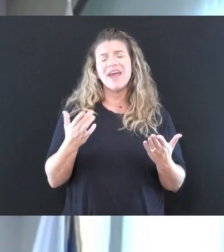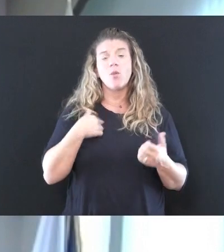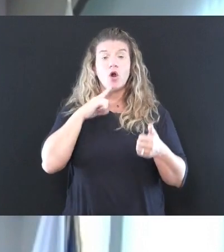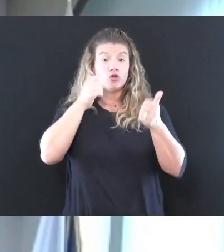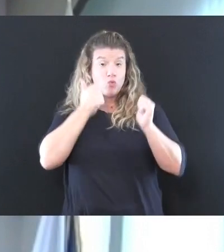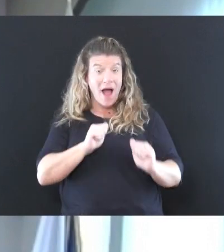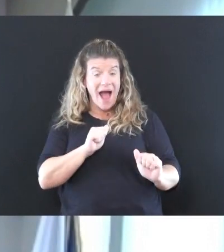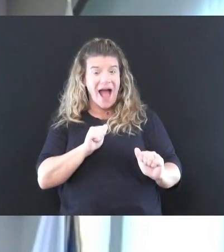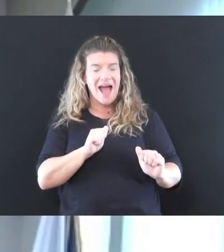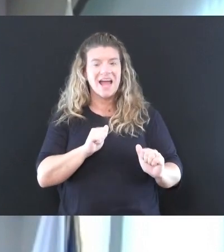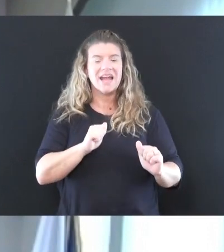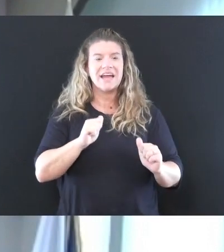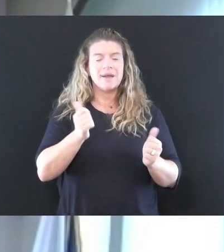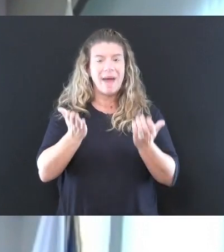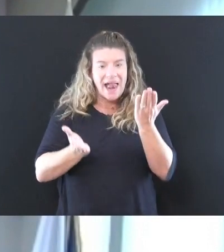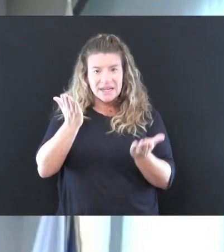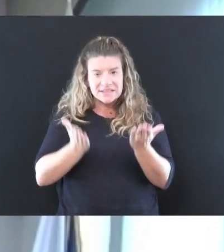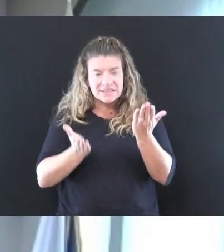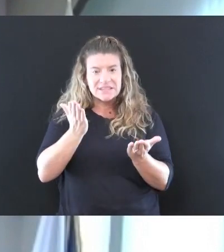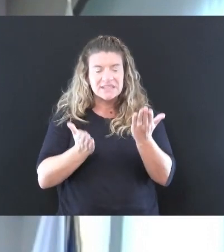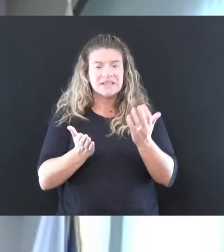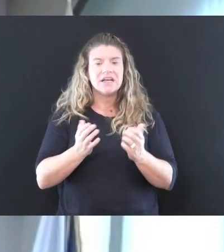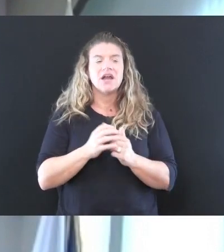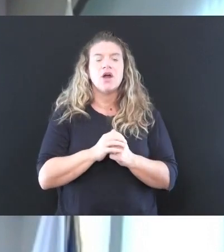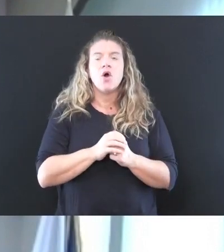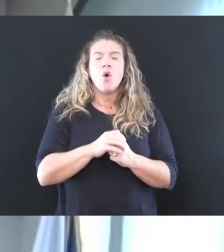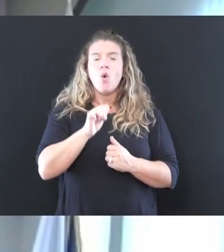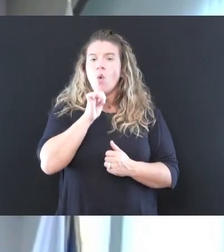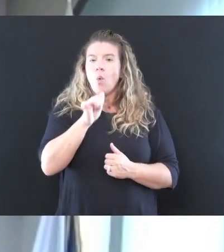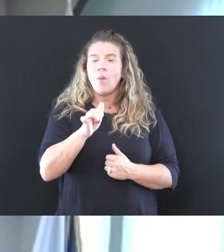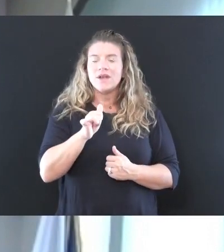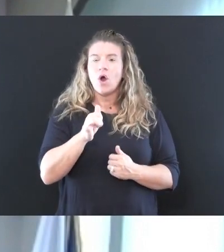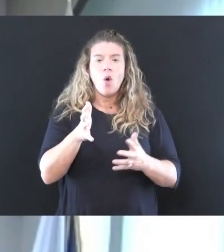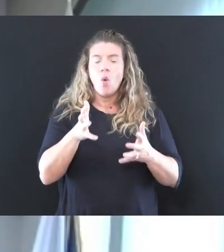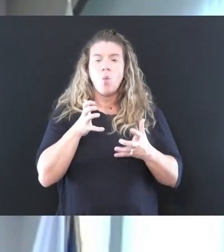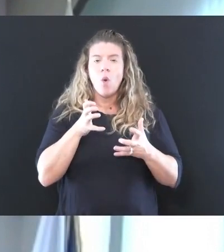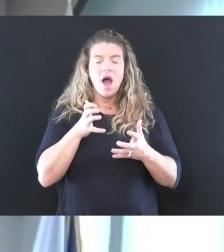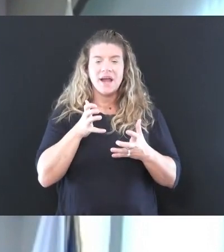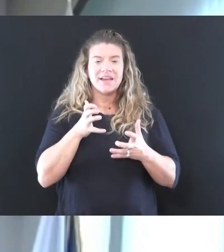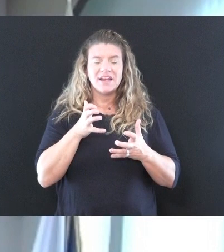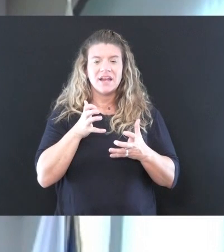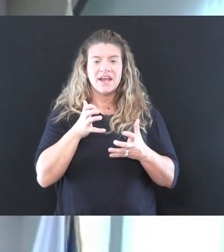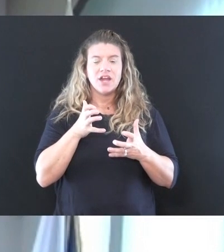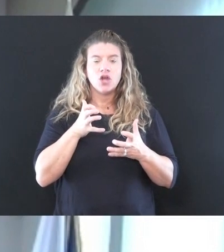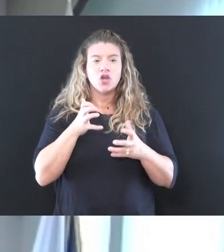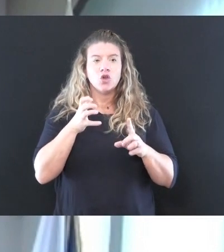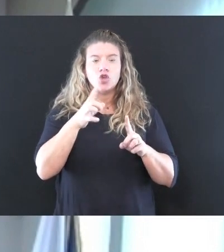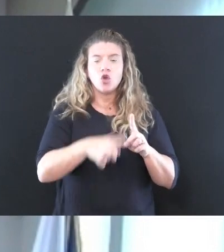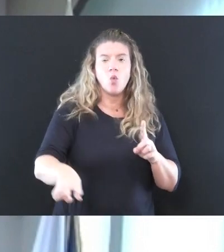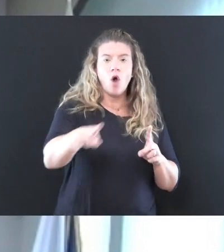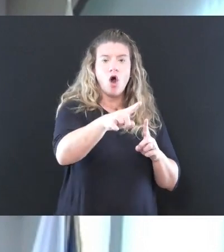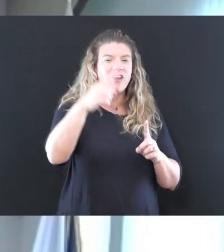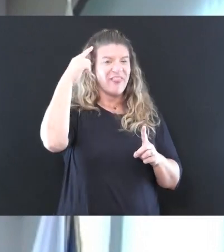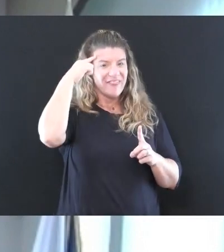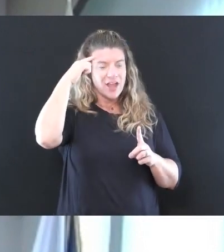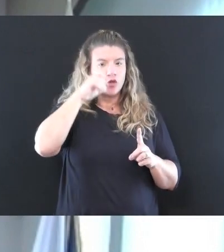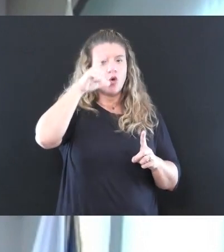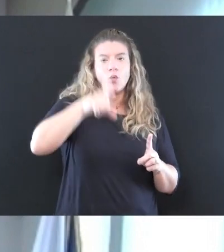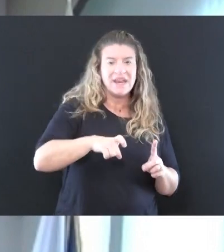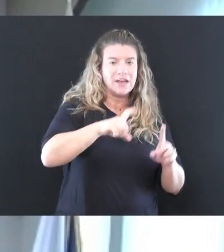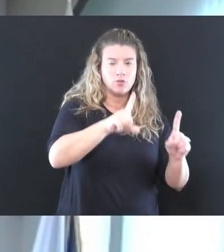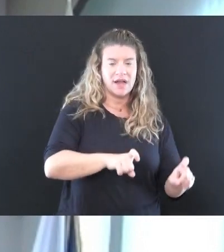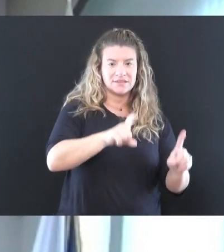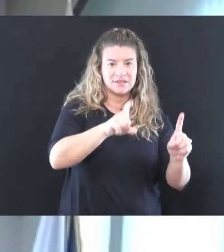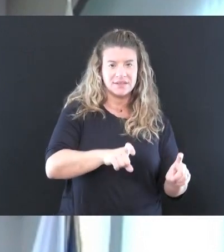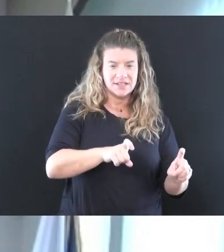have another balance here of not keeping individuals thinking they shouldn't test. We want people to test. It's making sure